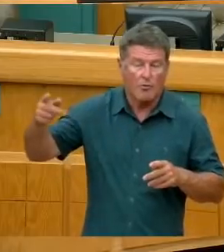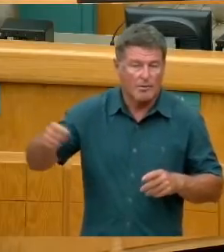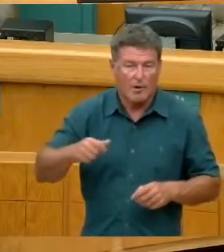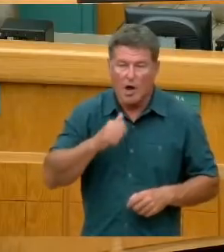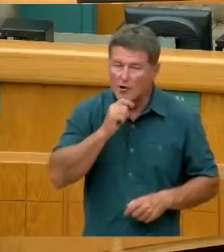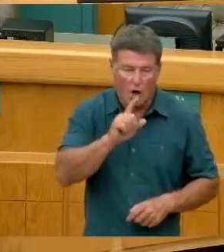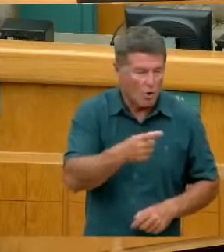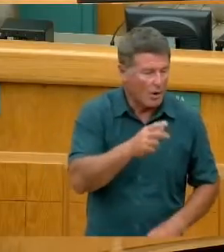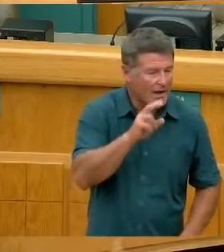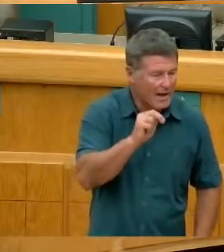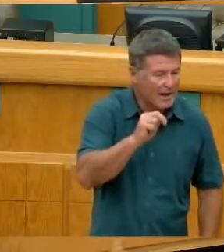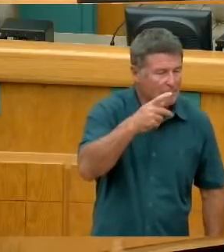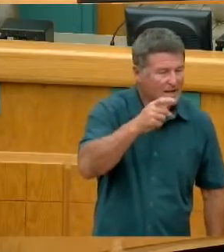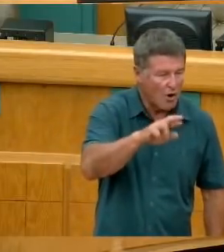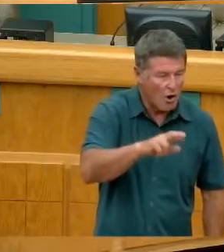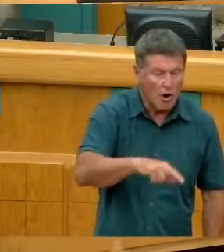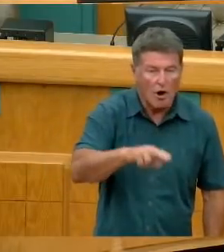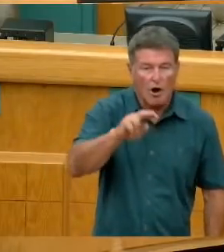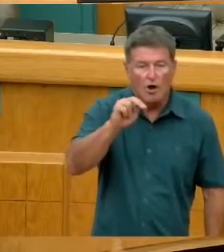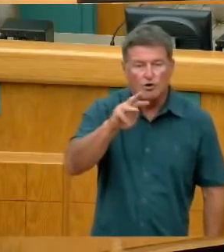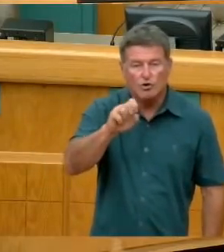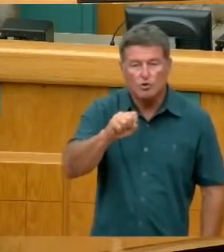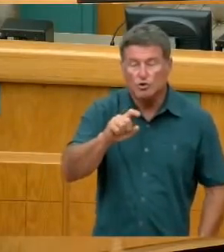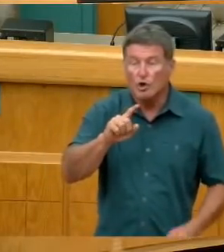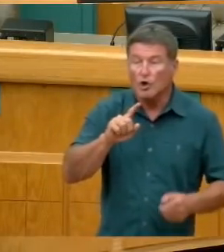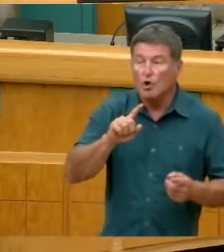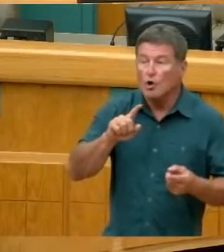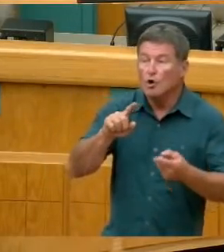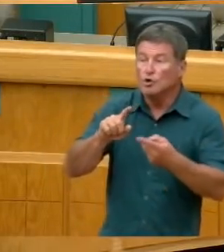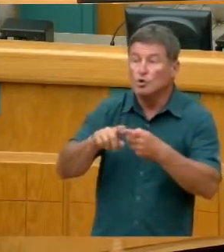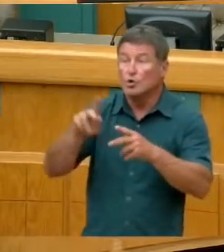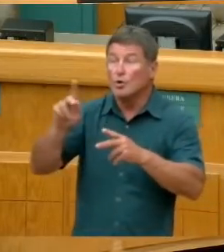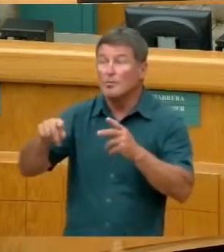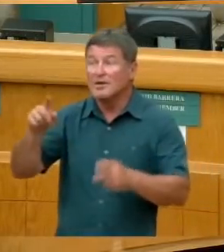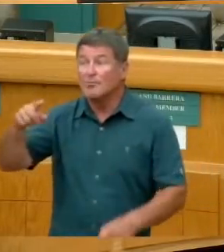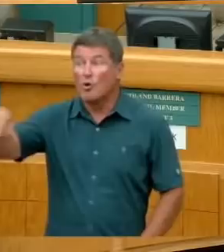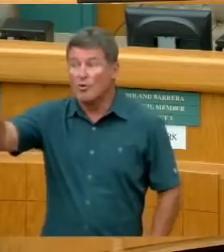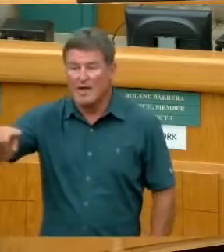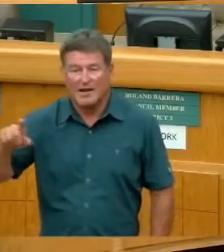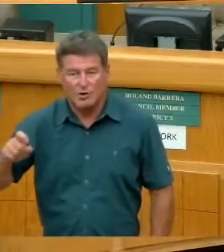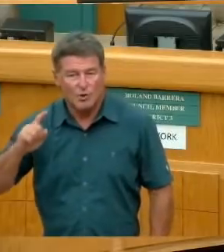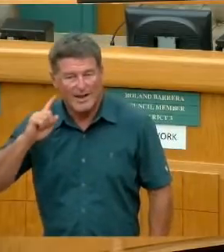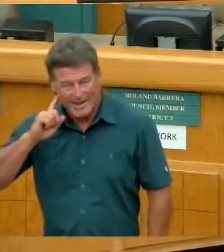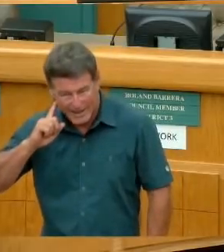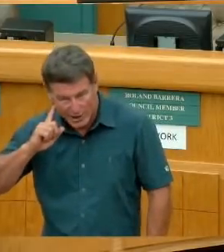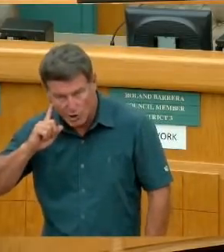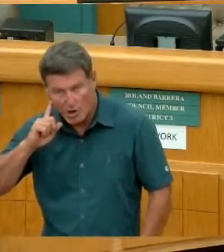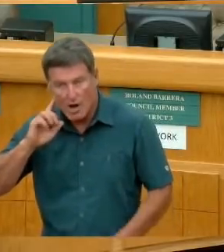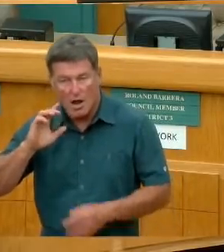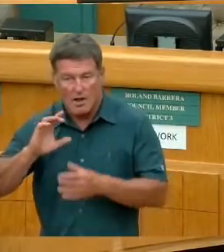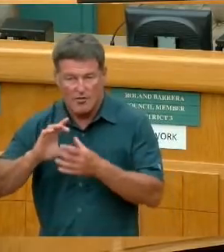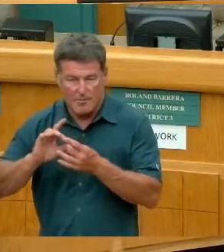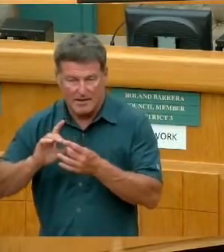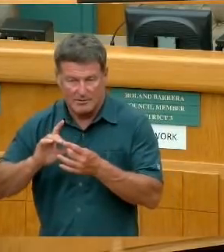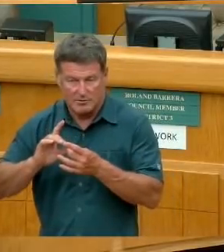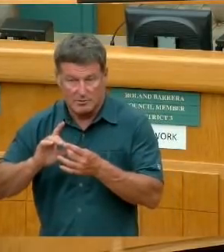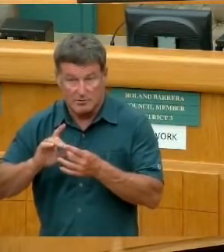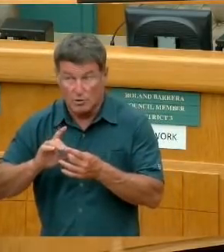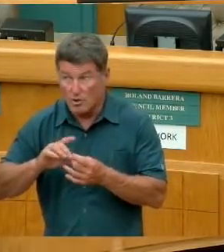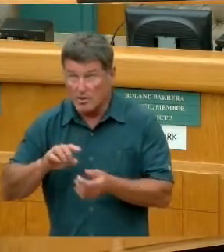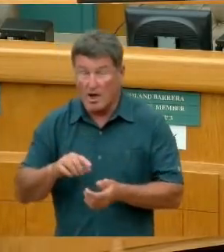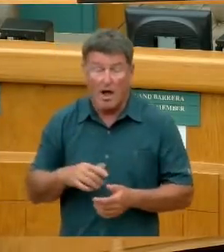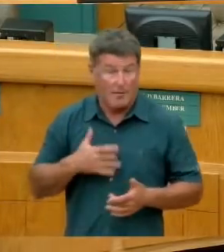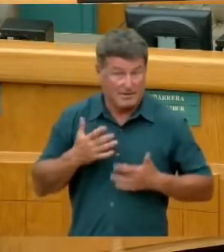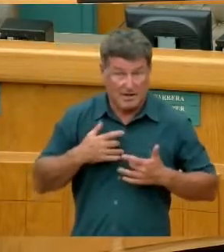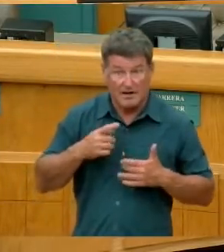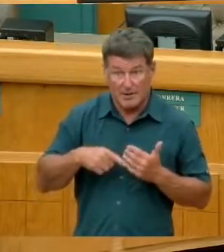beyond NPR, beyond the news, into the hands of the people that really need to hear it the most. And so